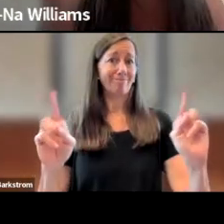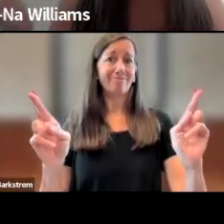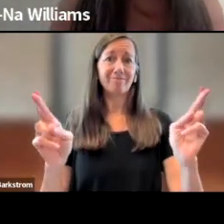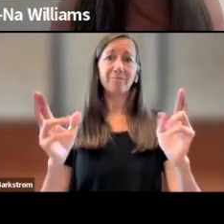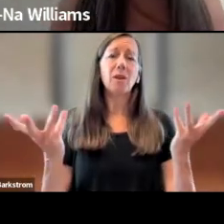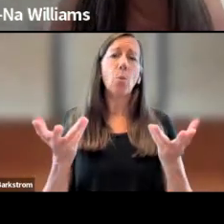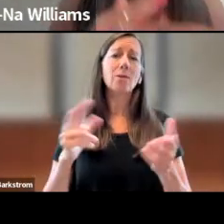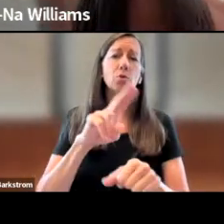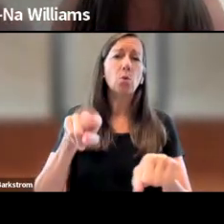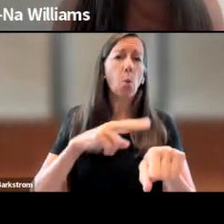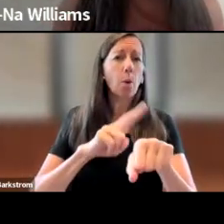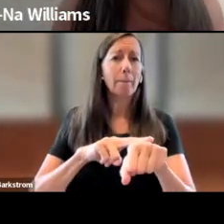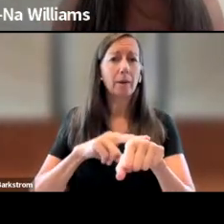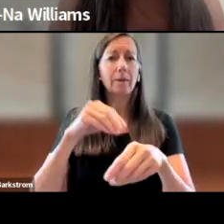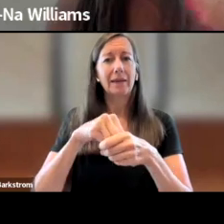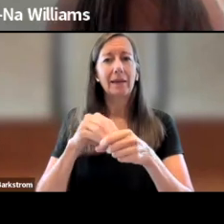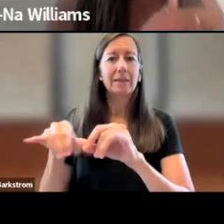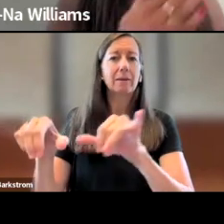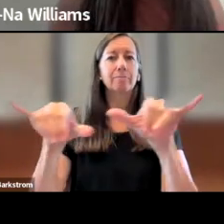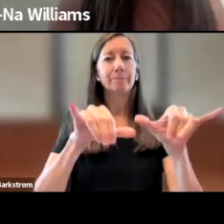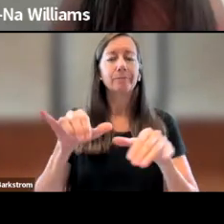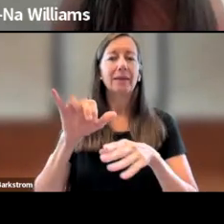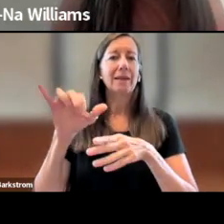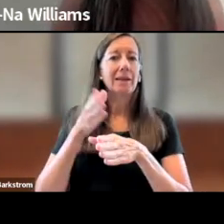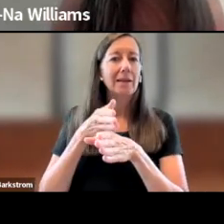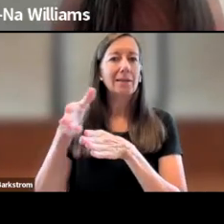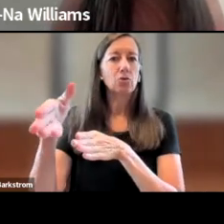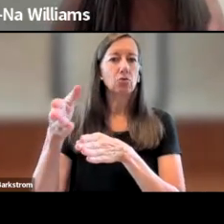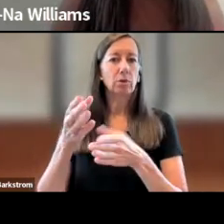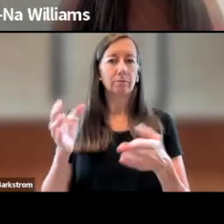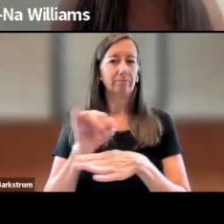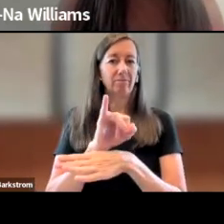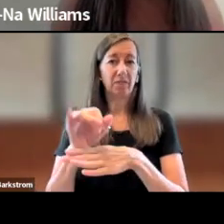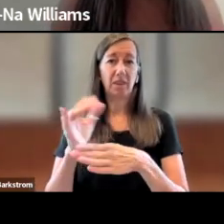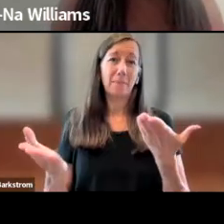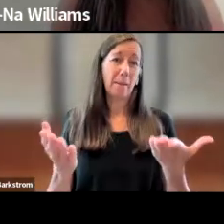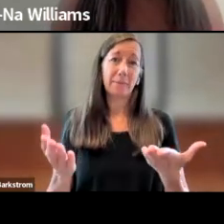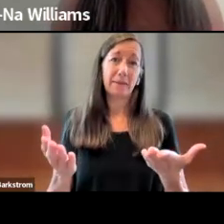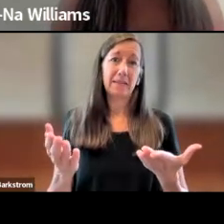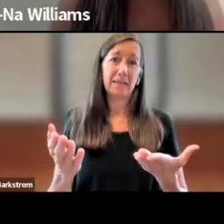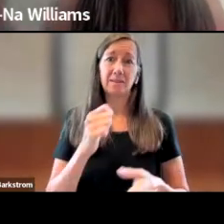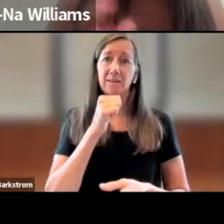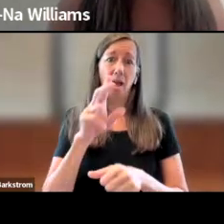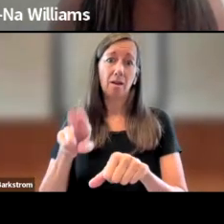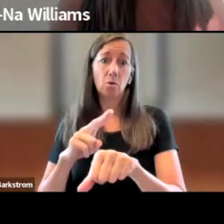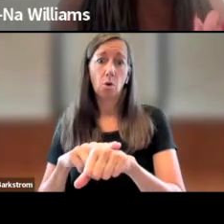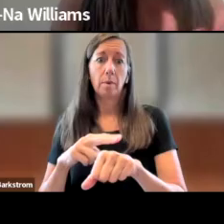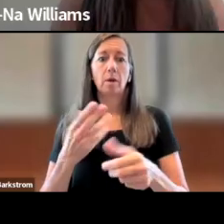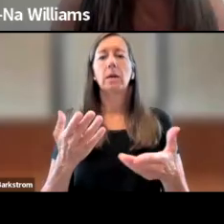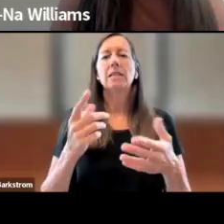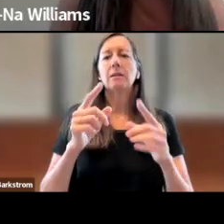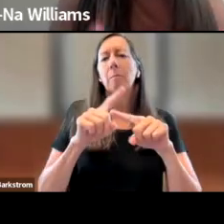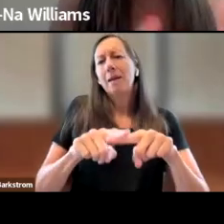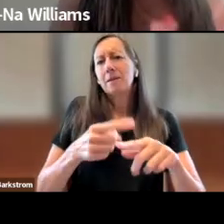in the industry, if anything. It may not be, whichever, depending on which term you're deciding to negotiate.